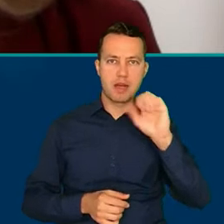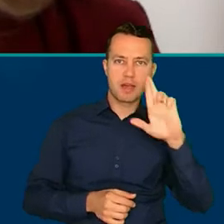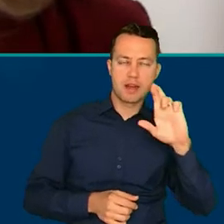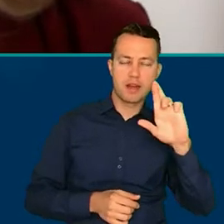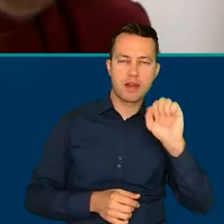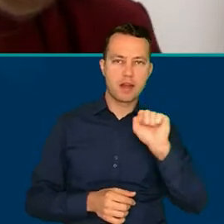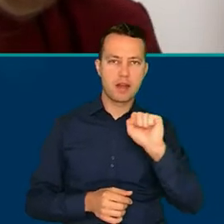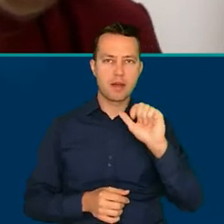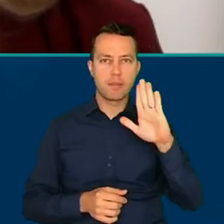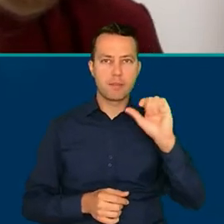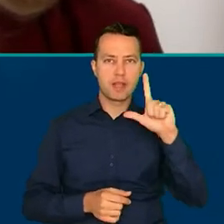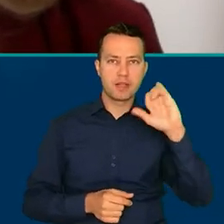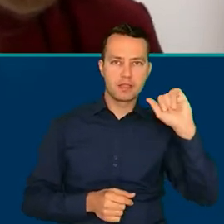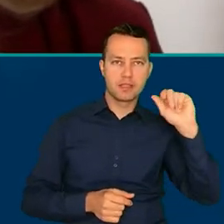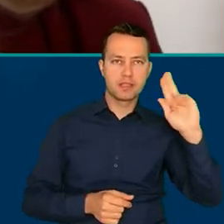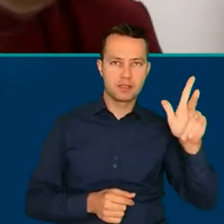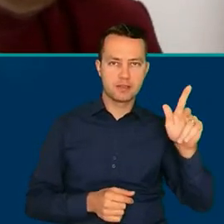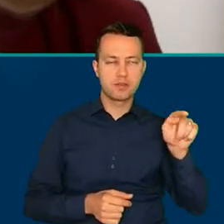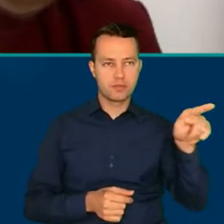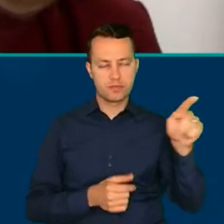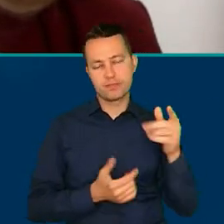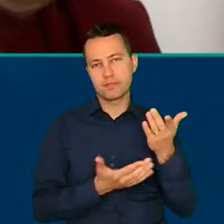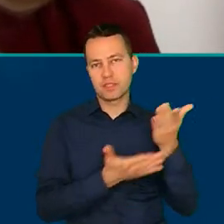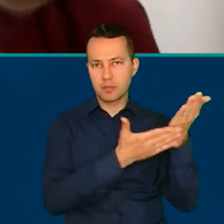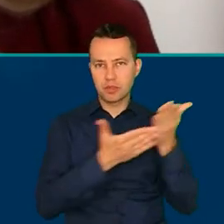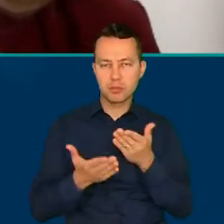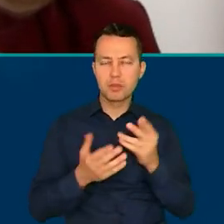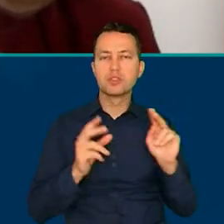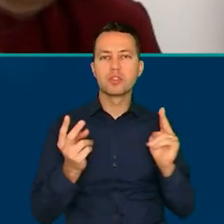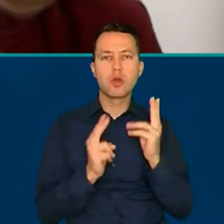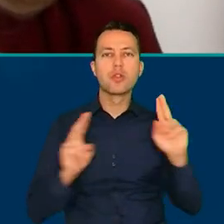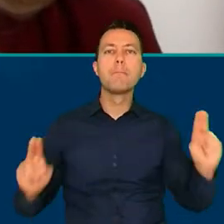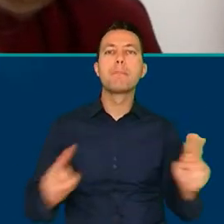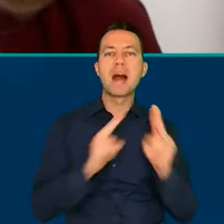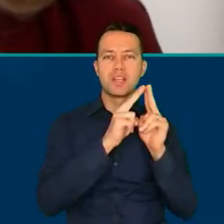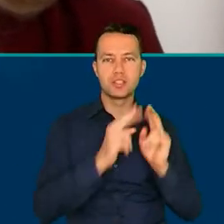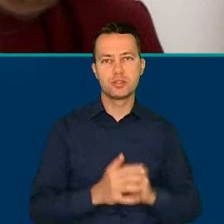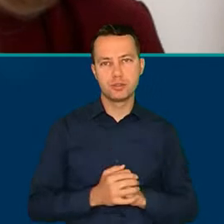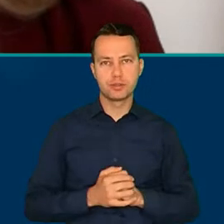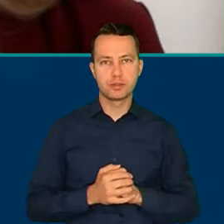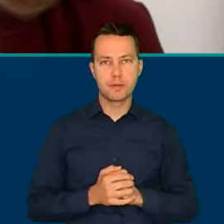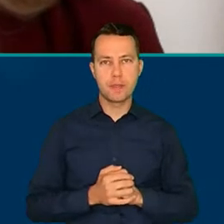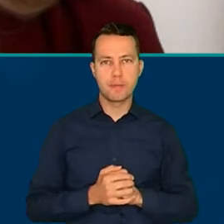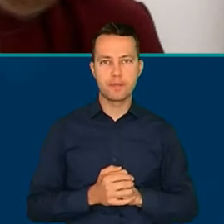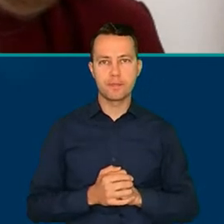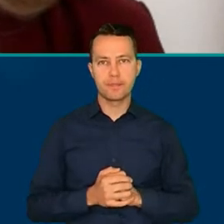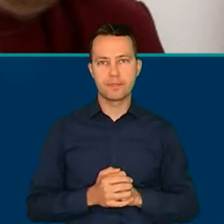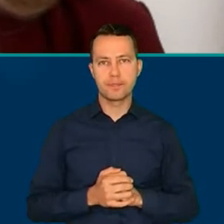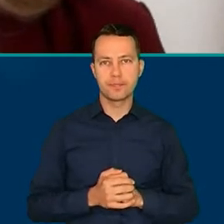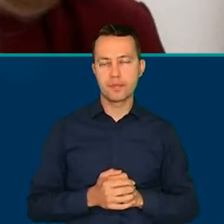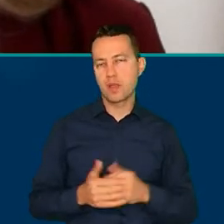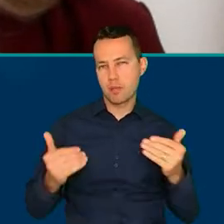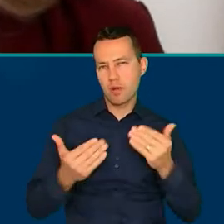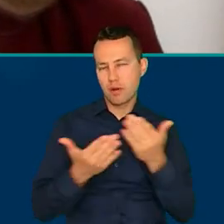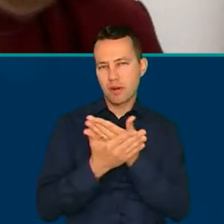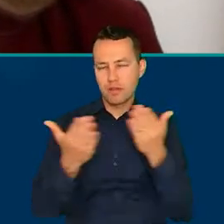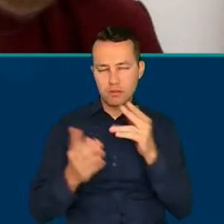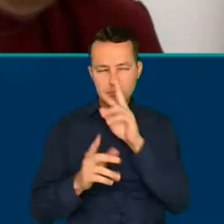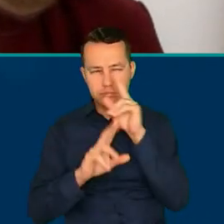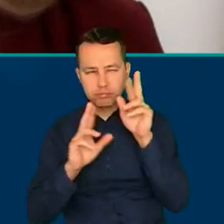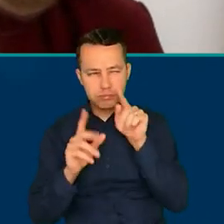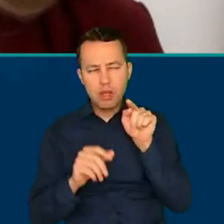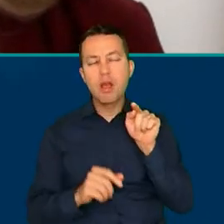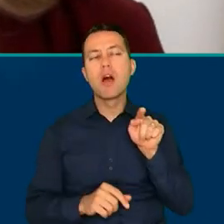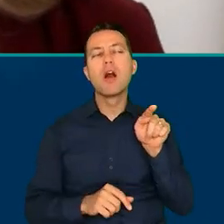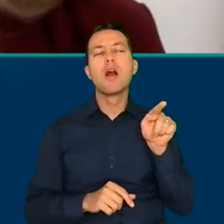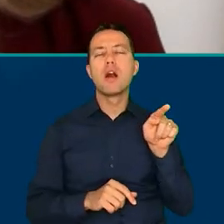be connecting. Ms. Bijelic is in Paris. Some of you may remember Madam